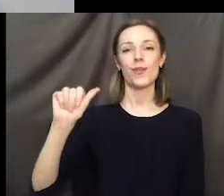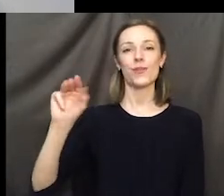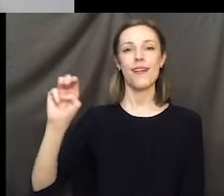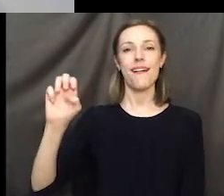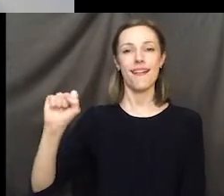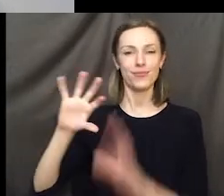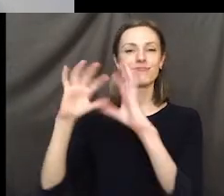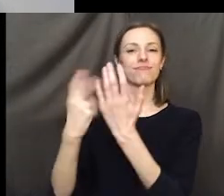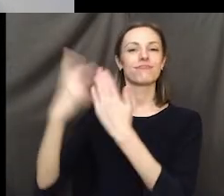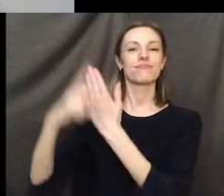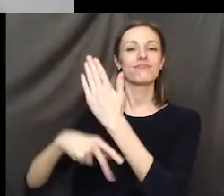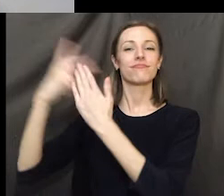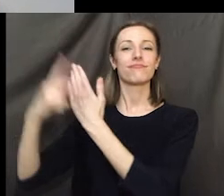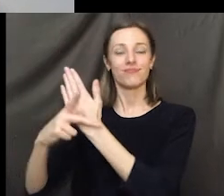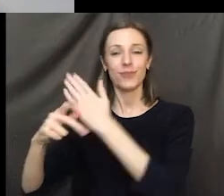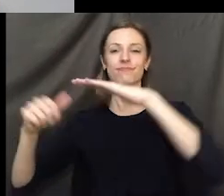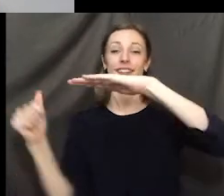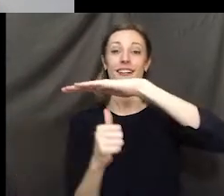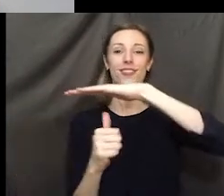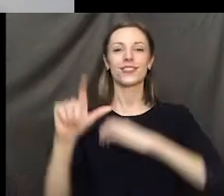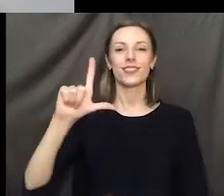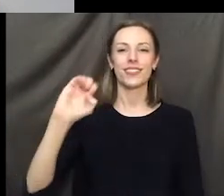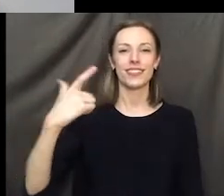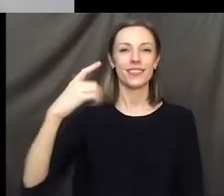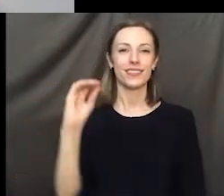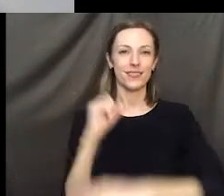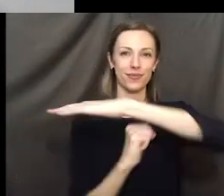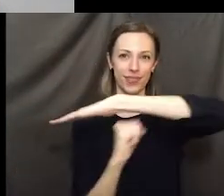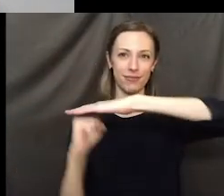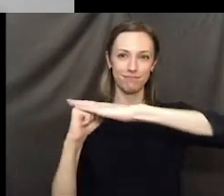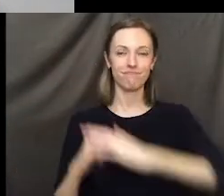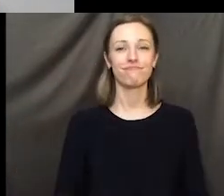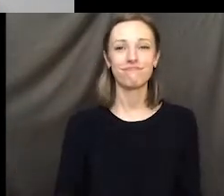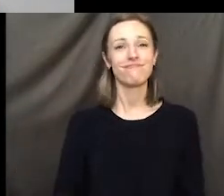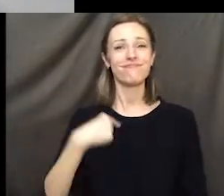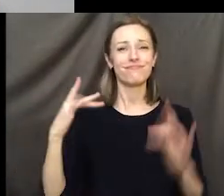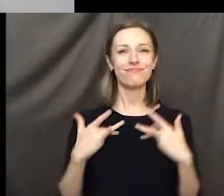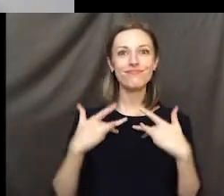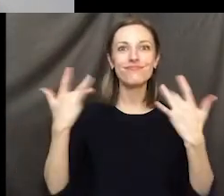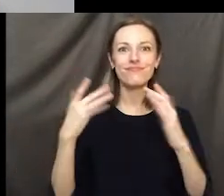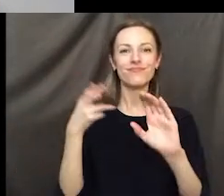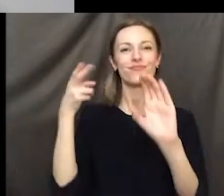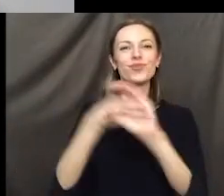the USAID Global Education Learning Series to present the LEGO Foundation's response to the COVID-19 pandemic.